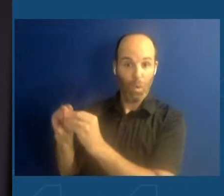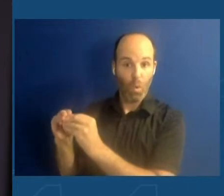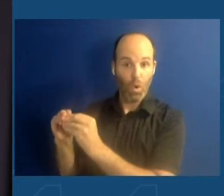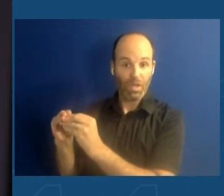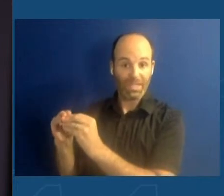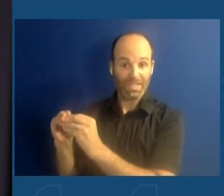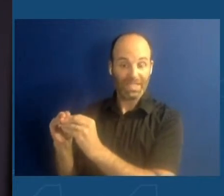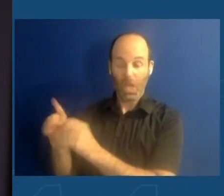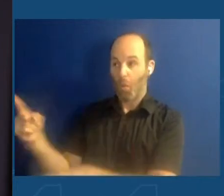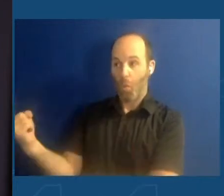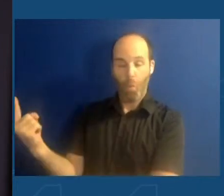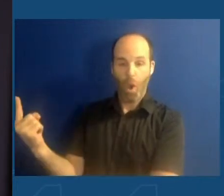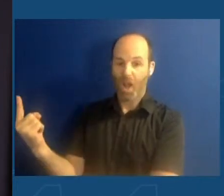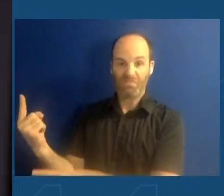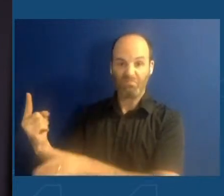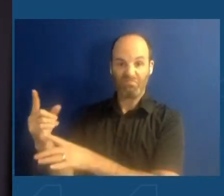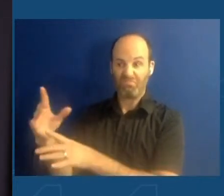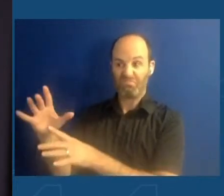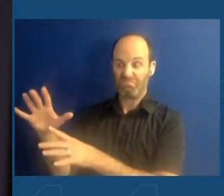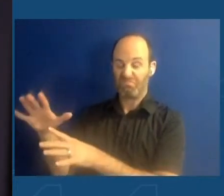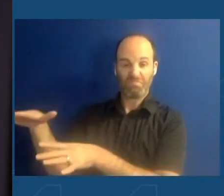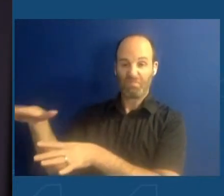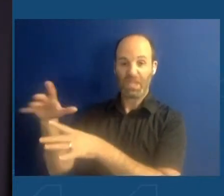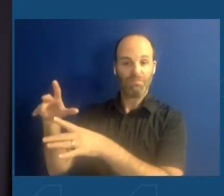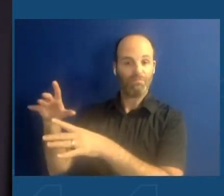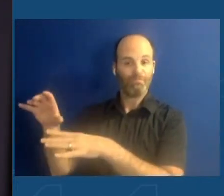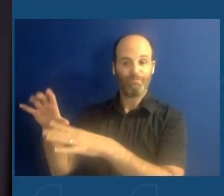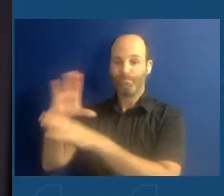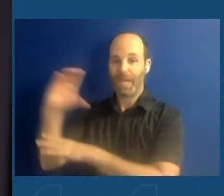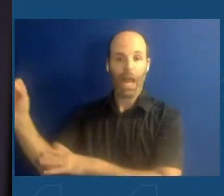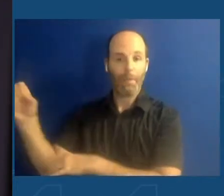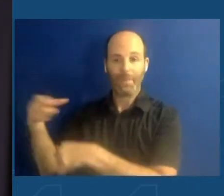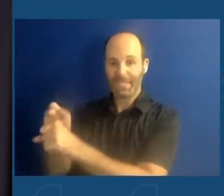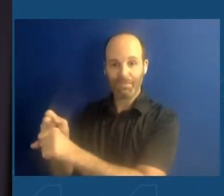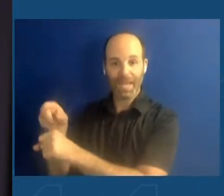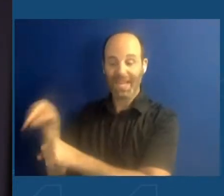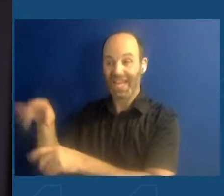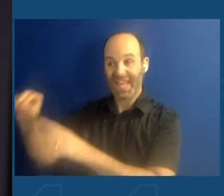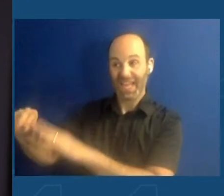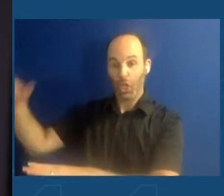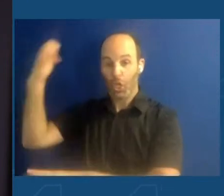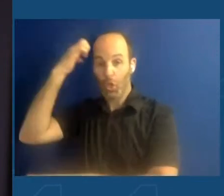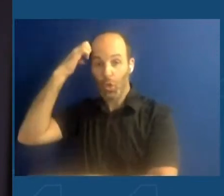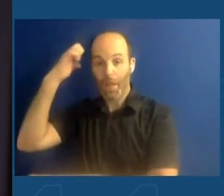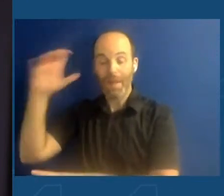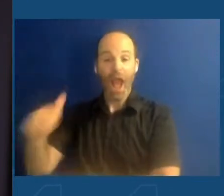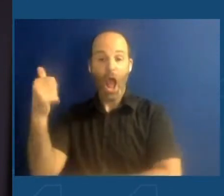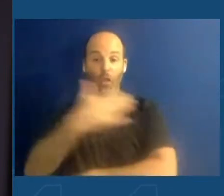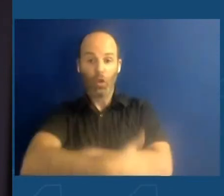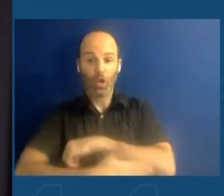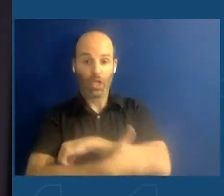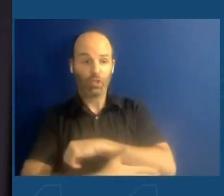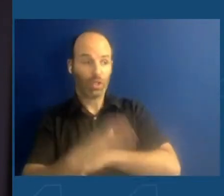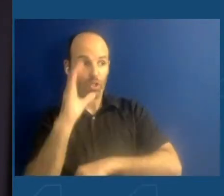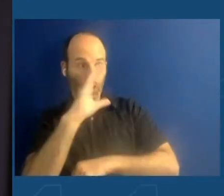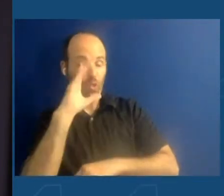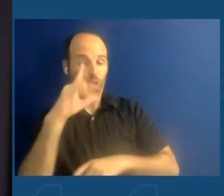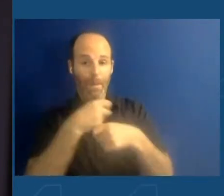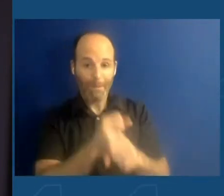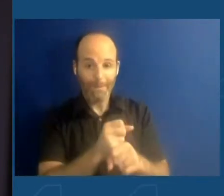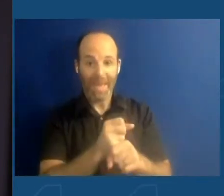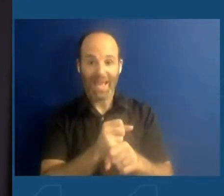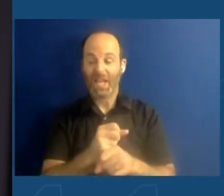source manufacturer from Europe. Other countries are searching for this as well, and that's where we are. So they know that we want